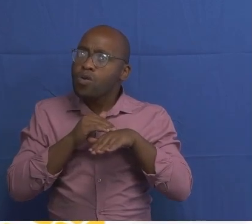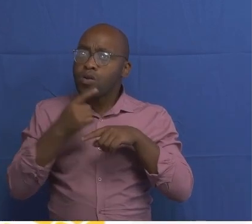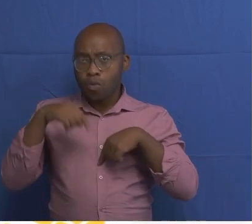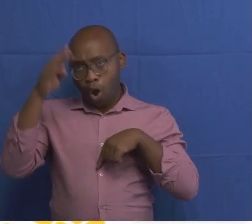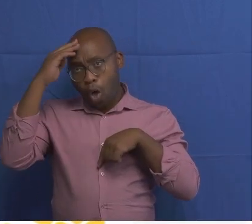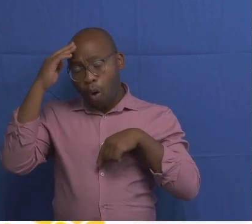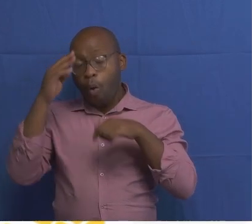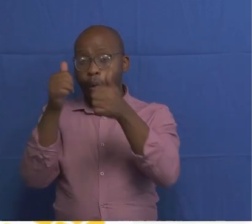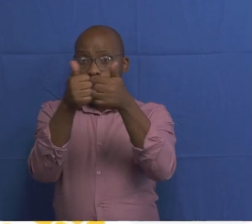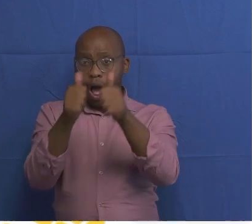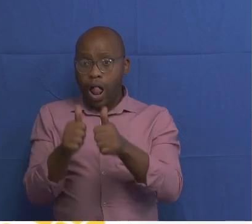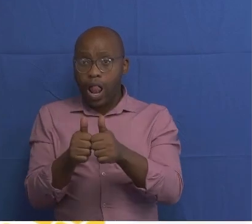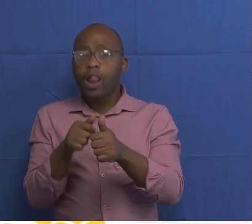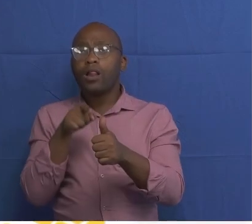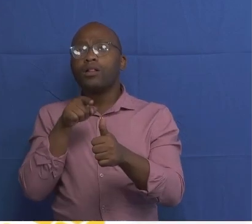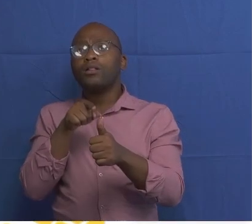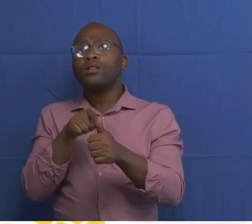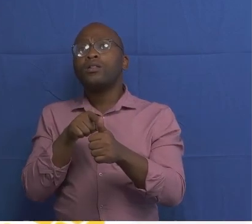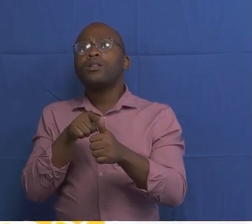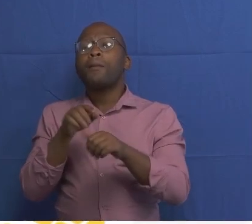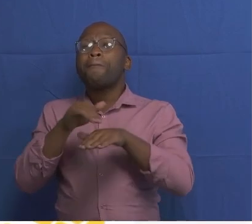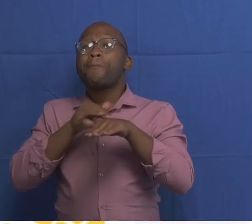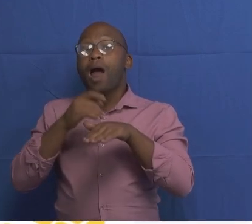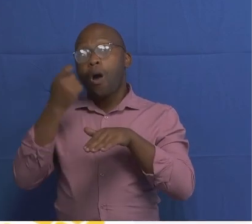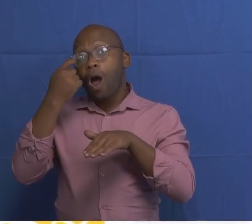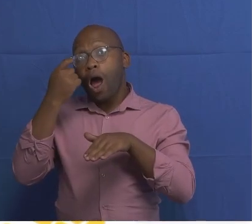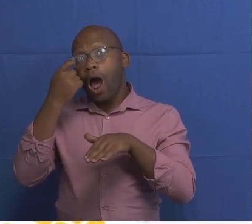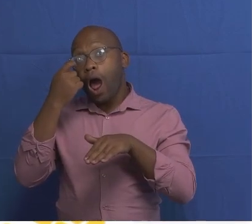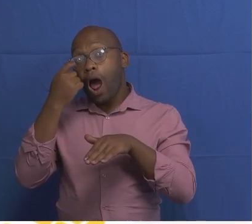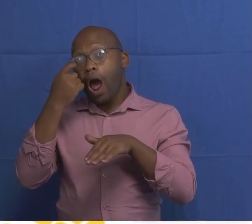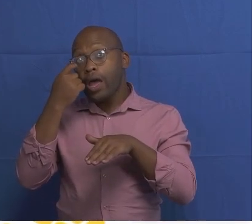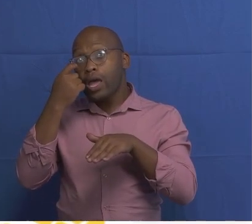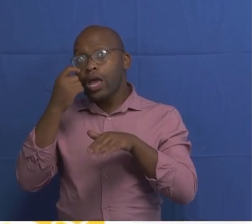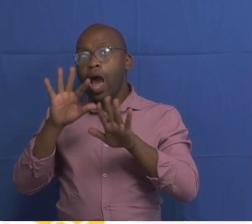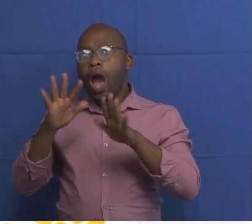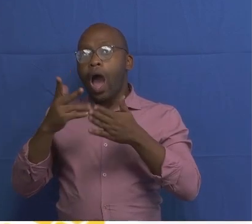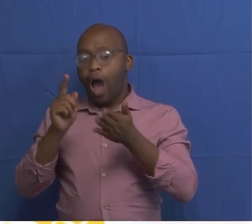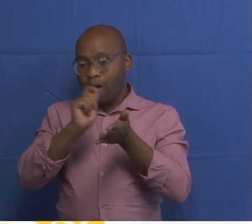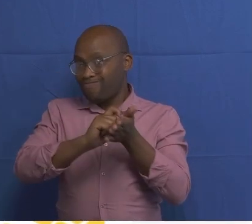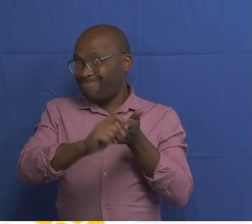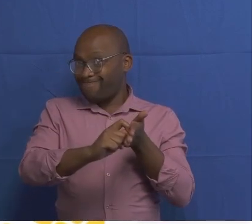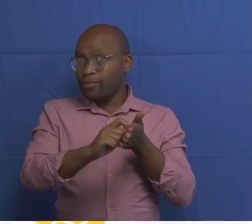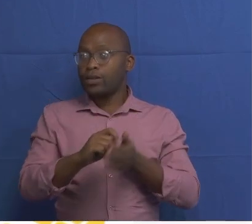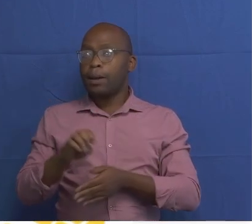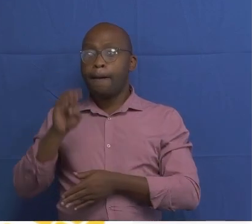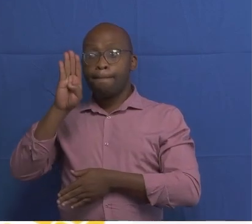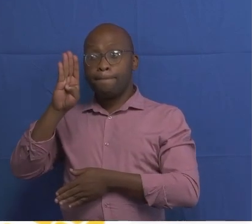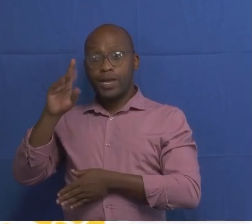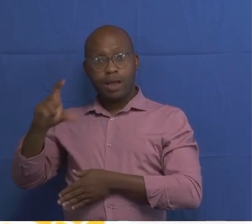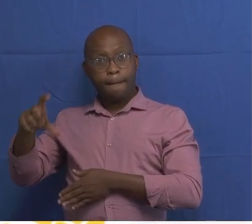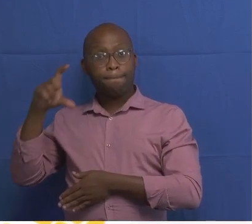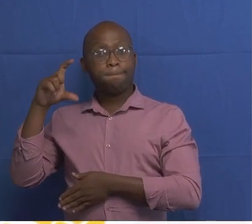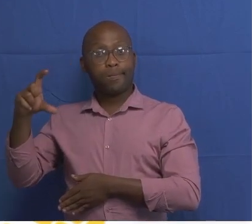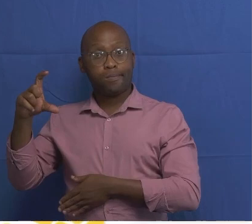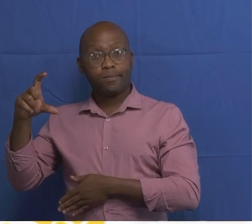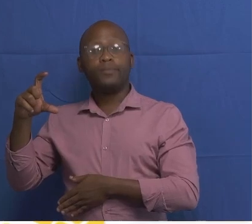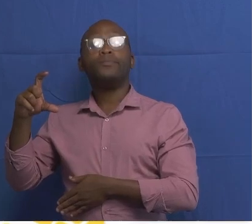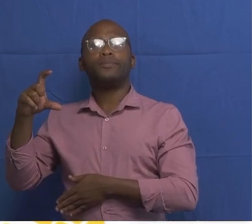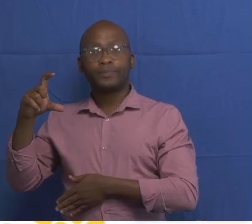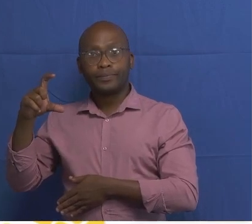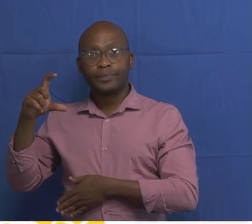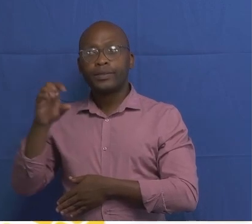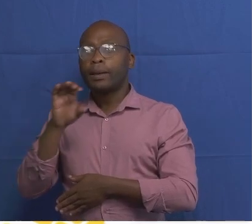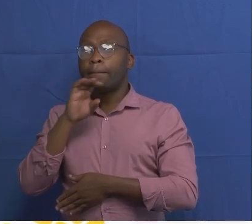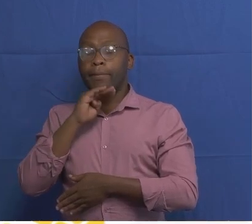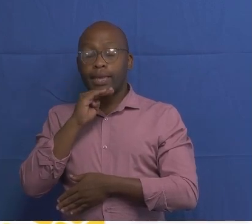is B. But now remember, a genotype now needs to show two alleles. So it means that now the genotype